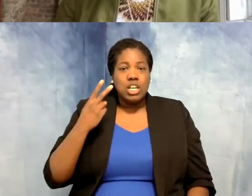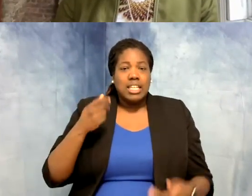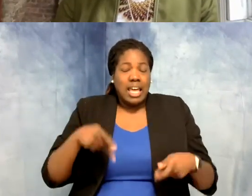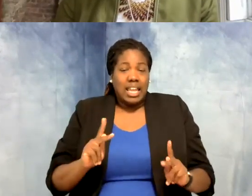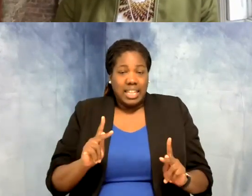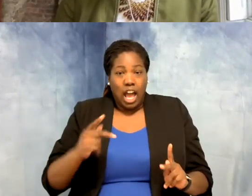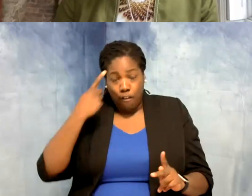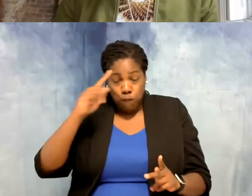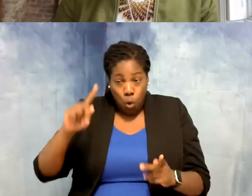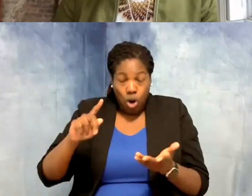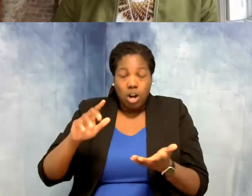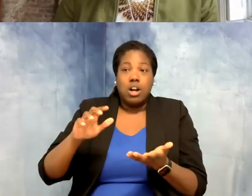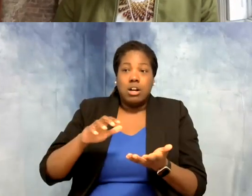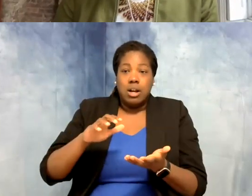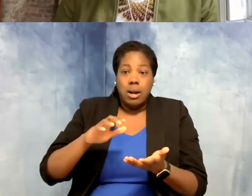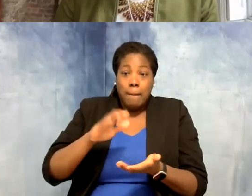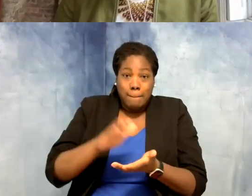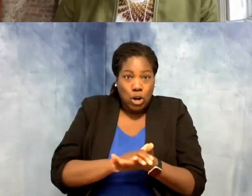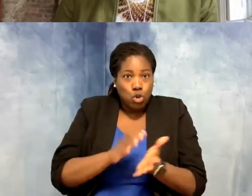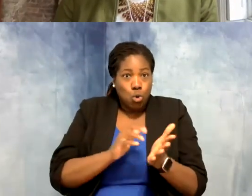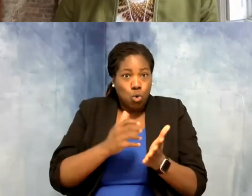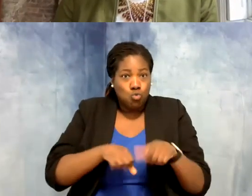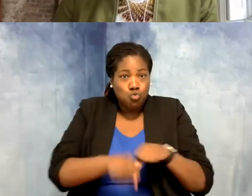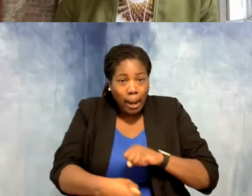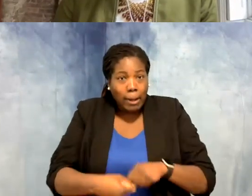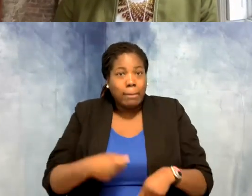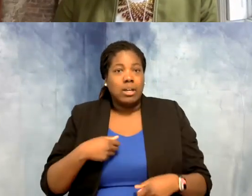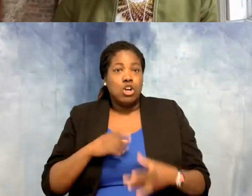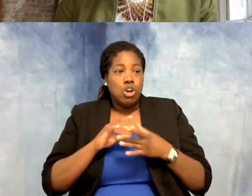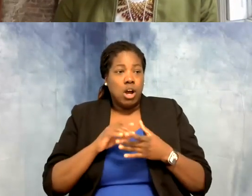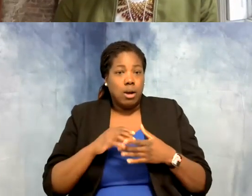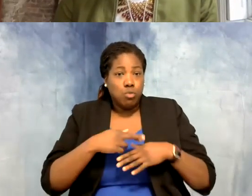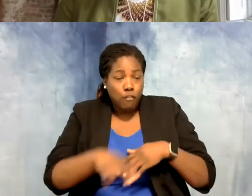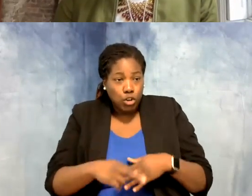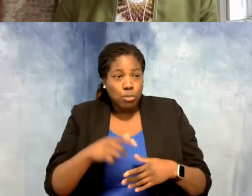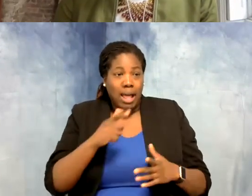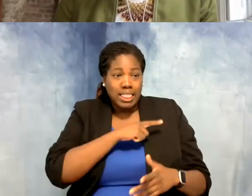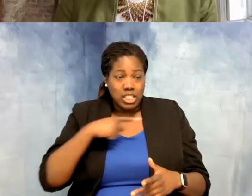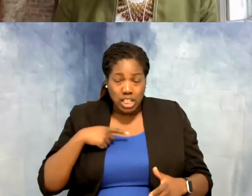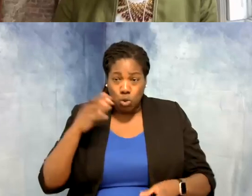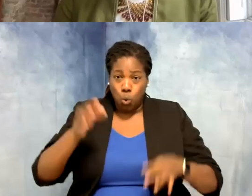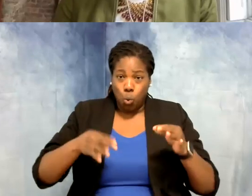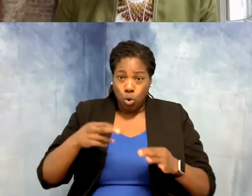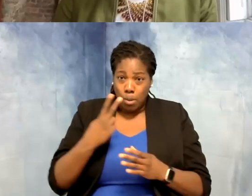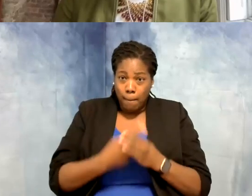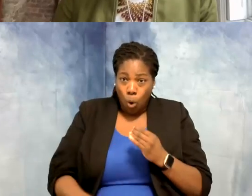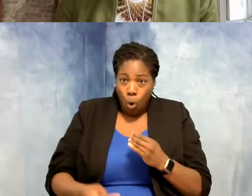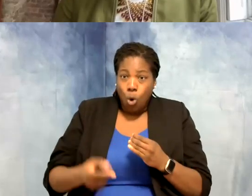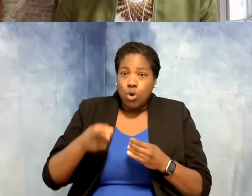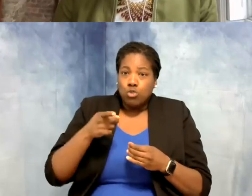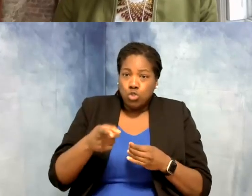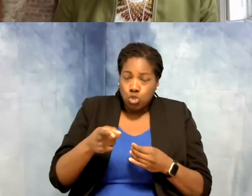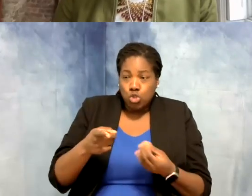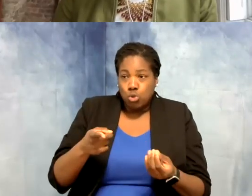rape. Treatises that were referred to by legislators and also by courts to fashion women